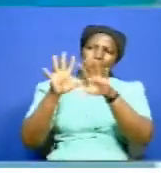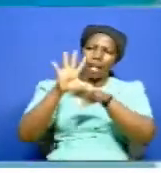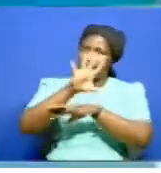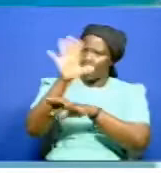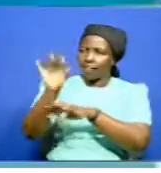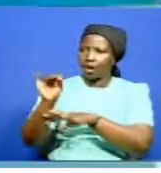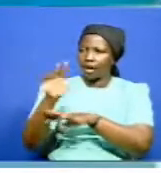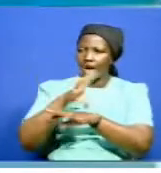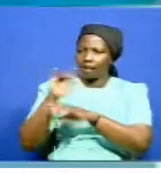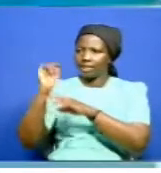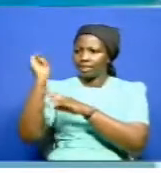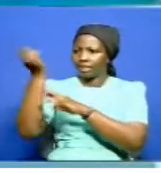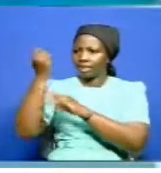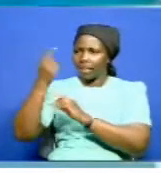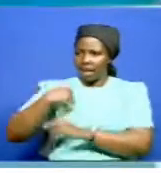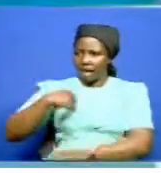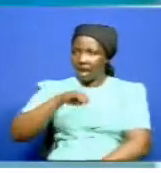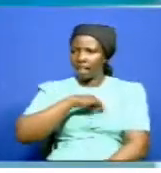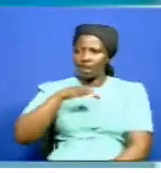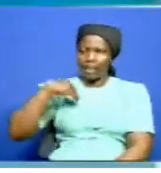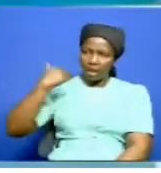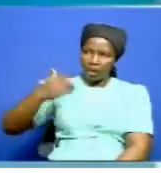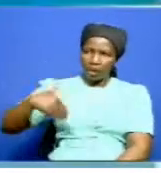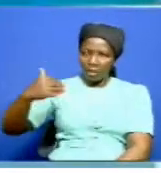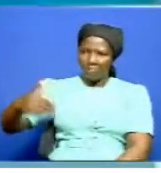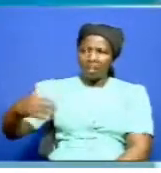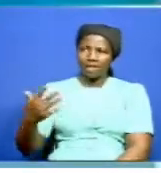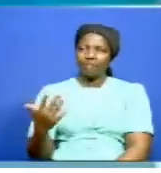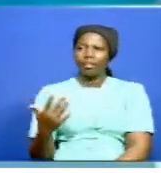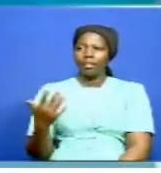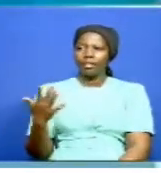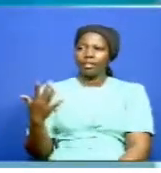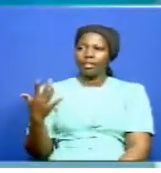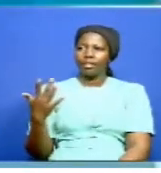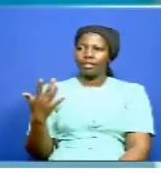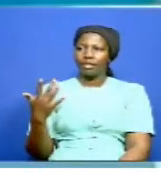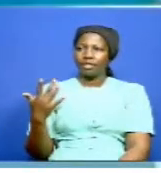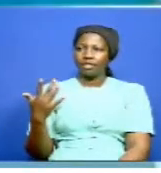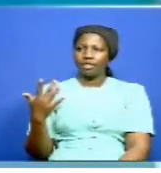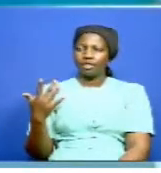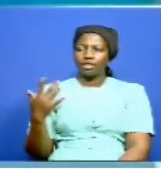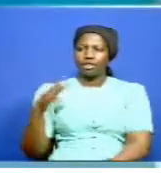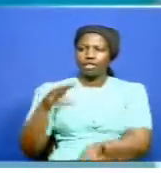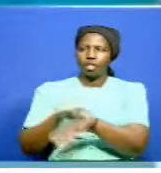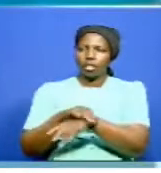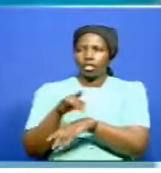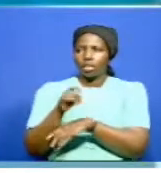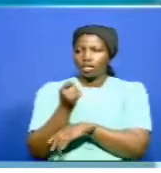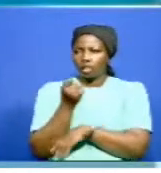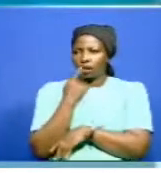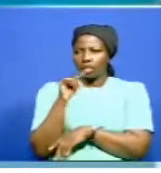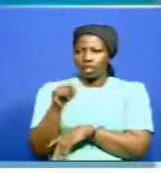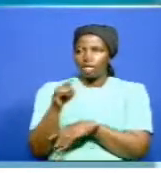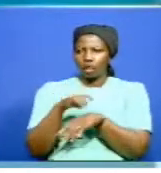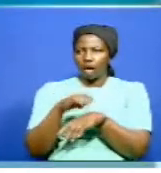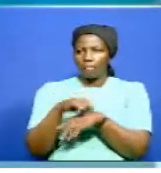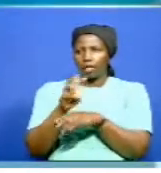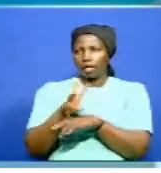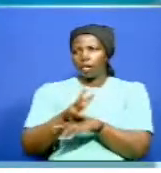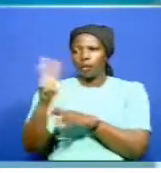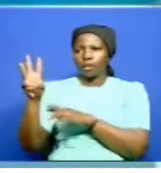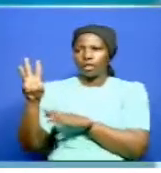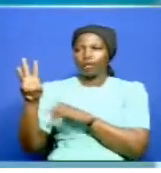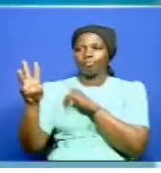and Kenya, we are always sort of like getting these vaccines. Like at this time, the Western